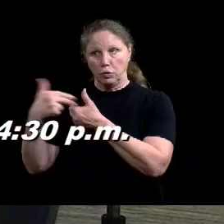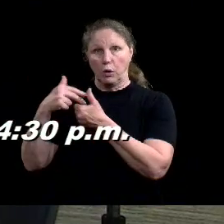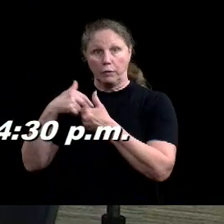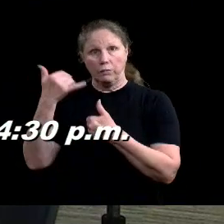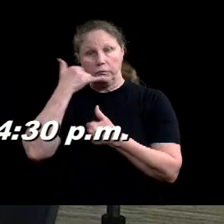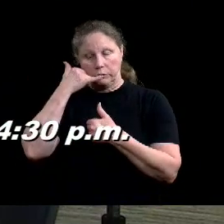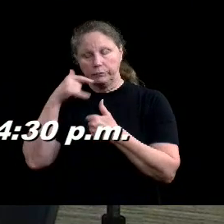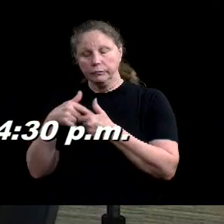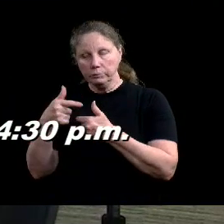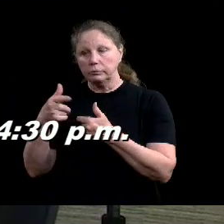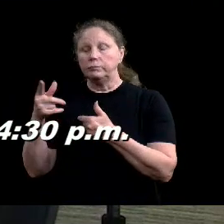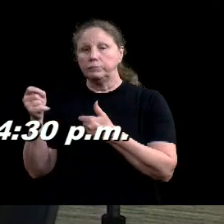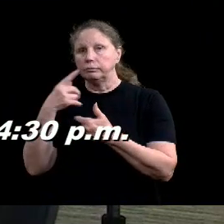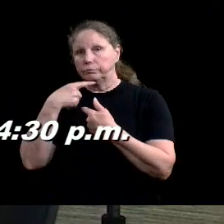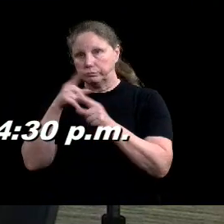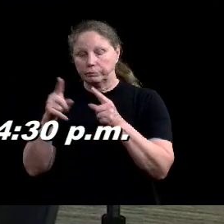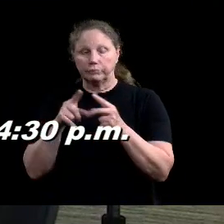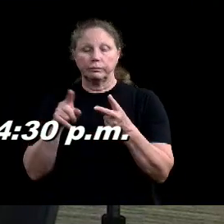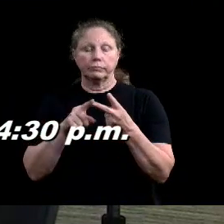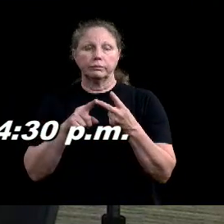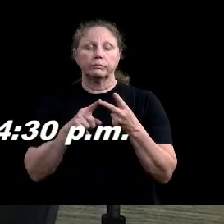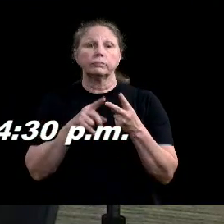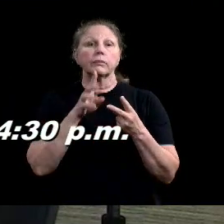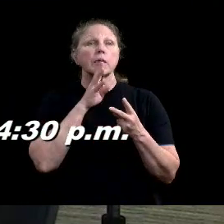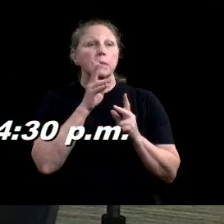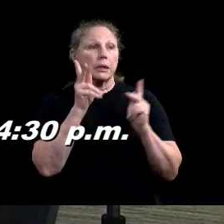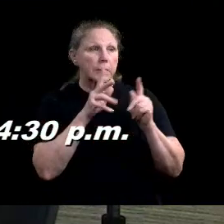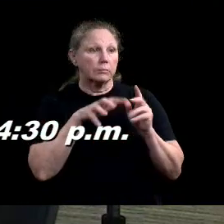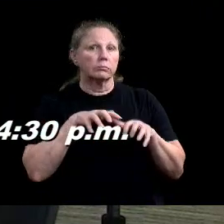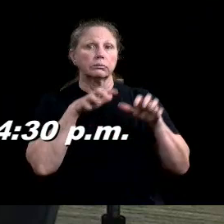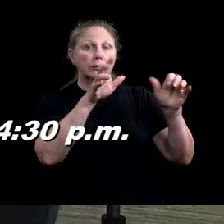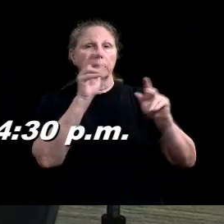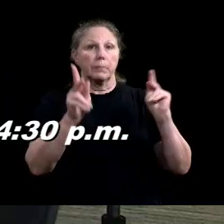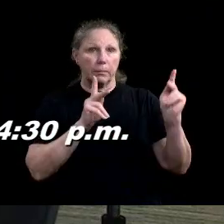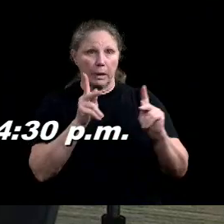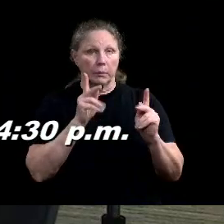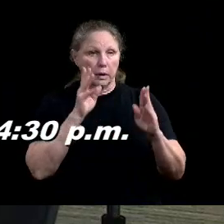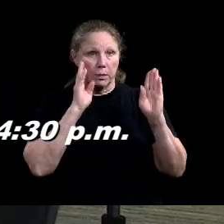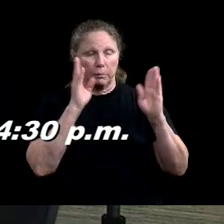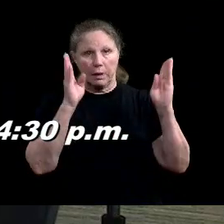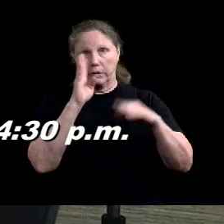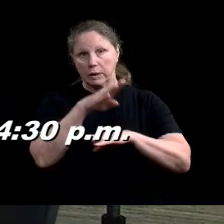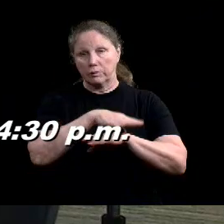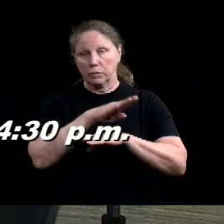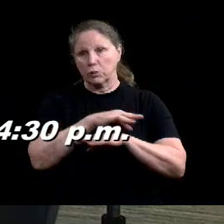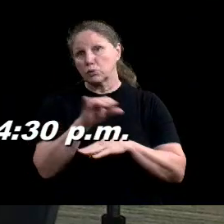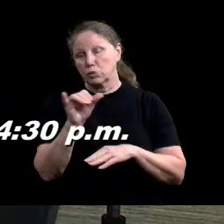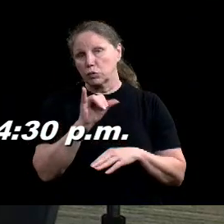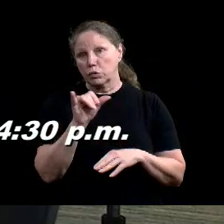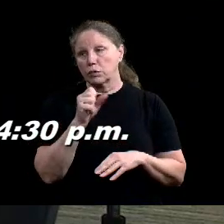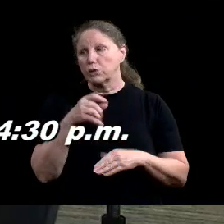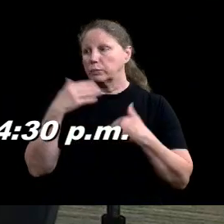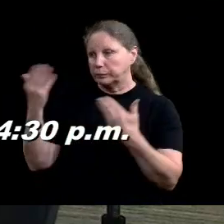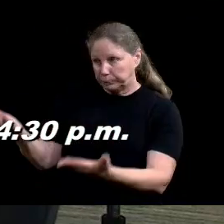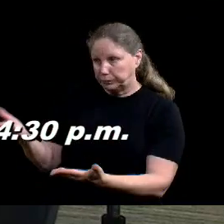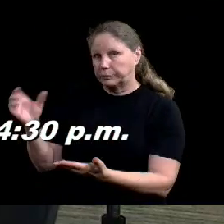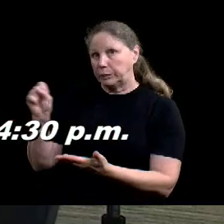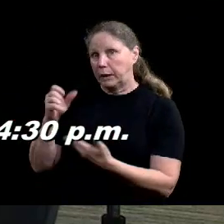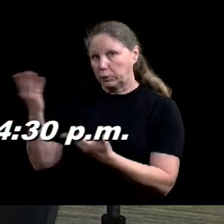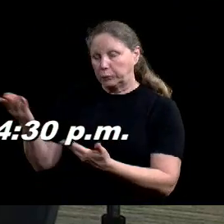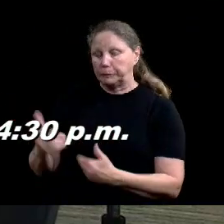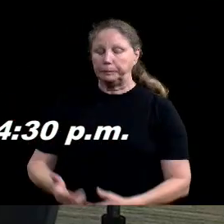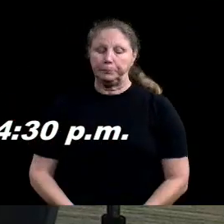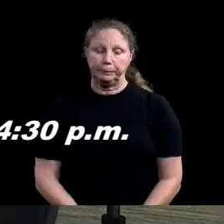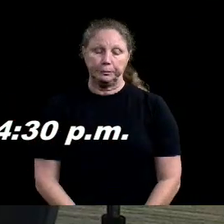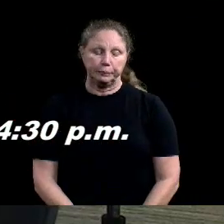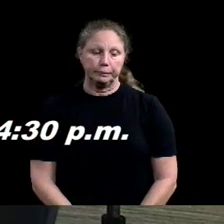audience to tune in this afternoon. So, Councilman Sabito, please. Thank you, Larry. Buenas tardes.